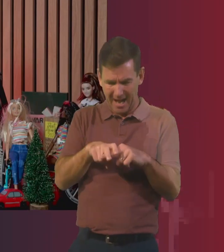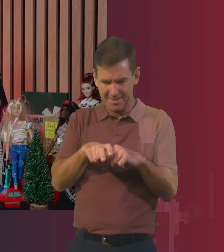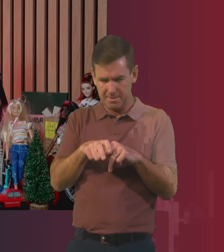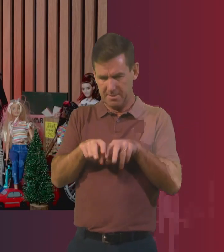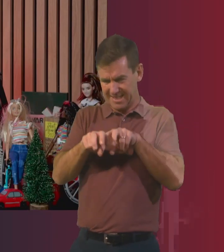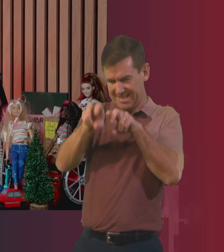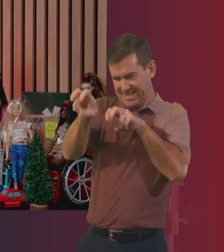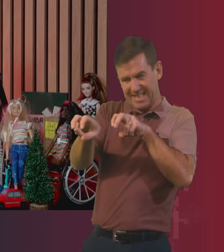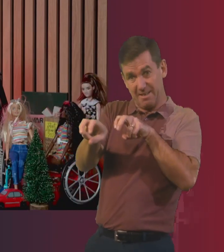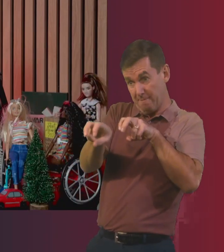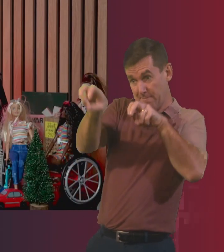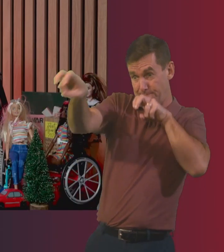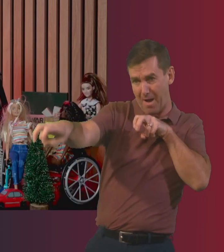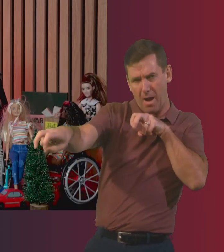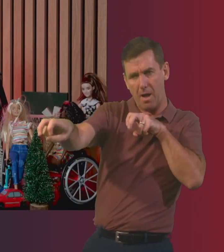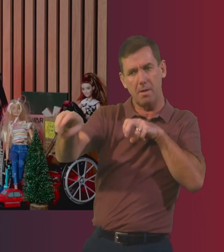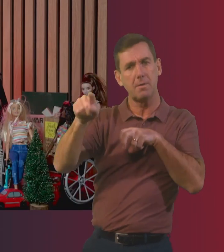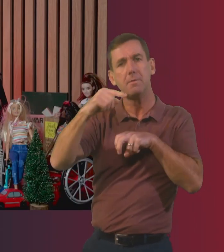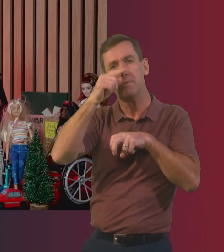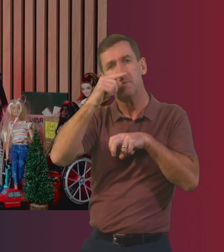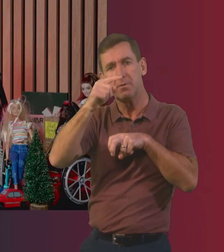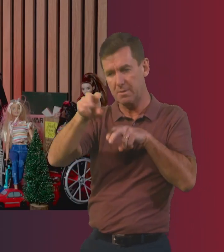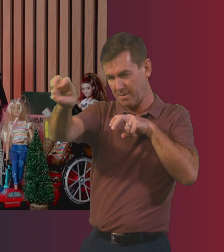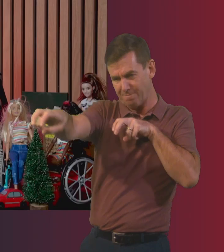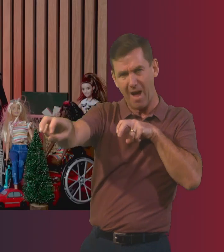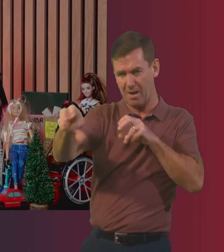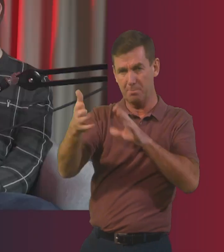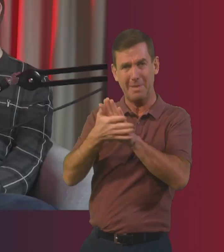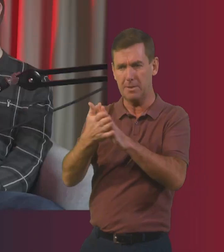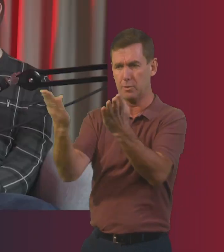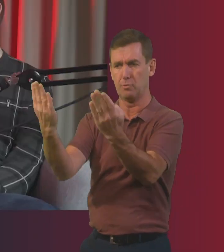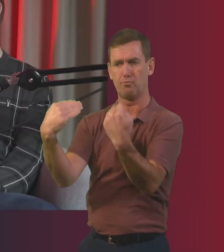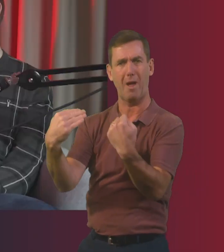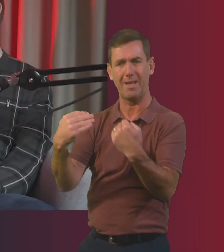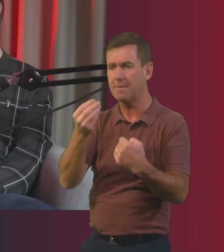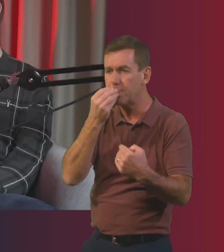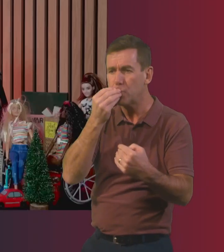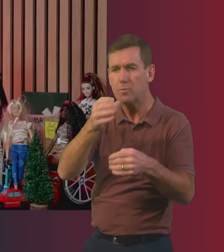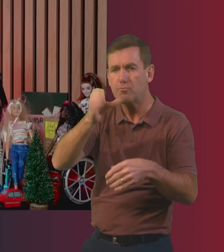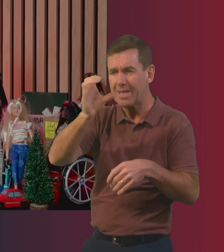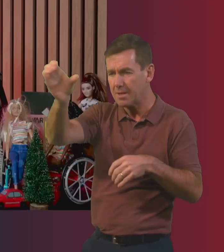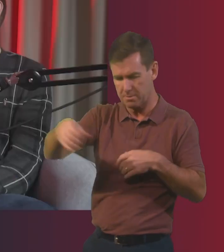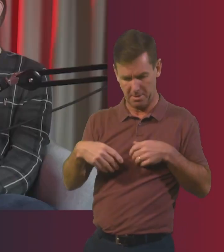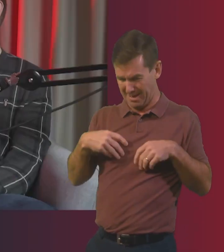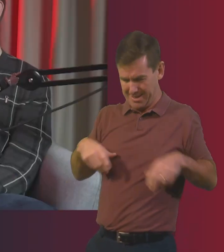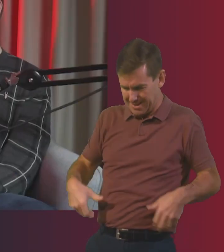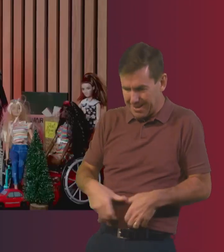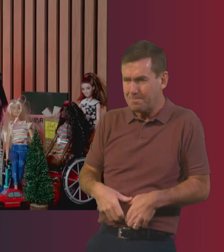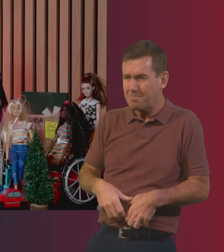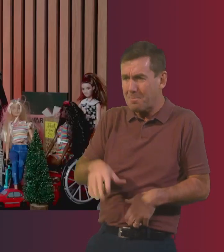more, kind of disabled in that environment. Yeah, that's really rubbish. Poor me.